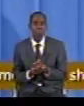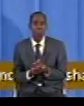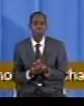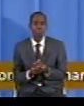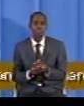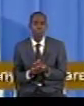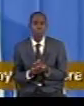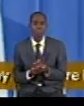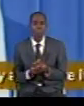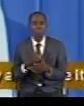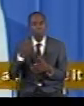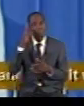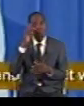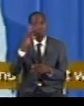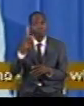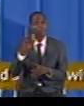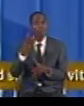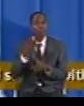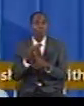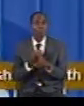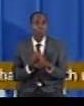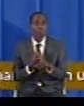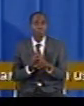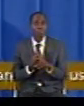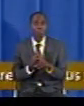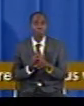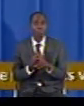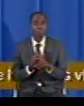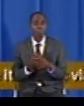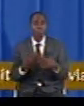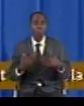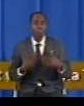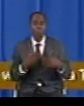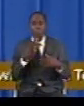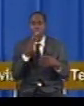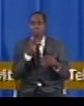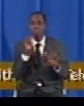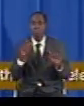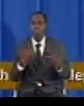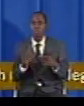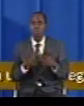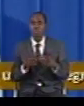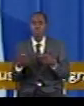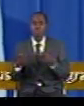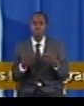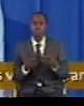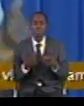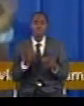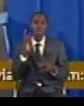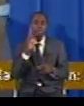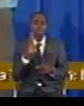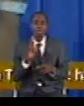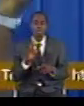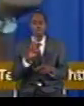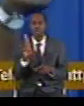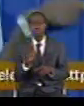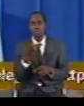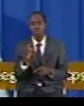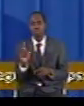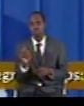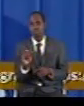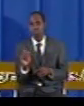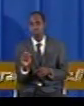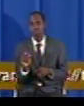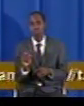For 6 months, I've been unable to control my urine. But even at